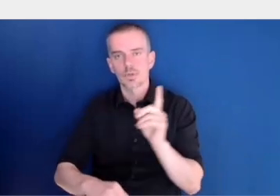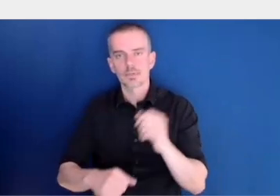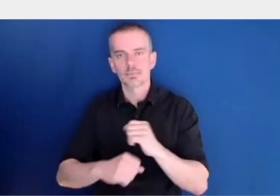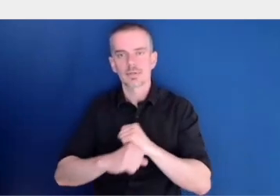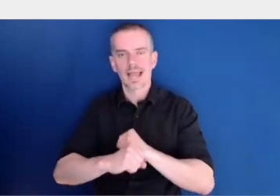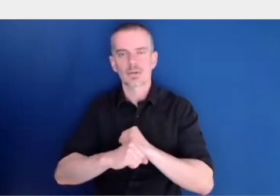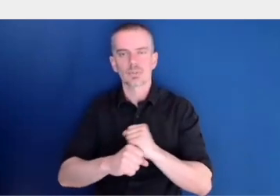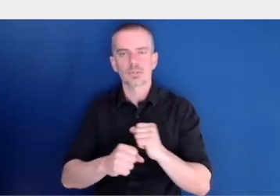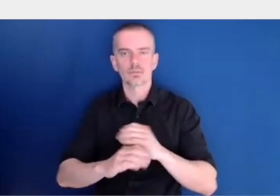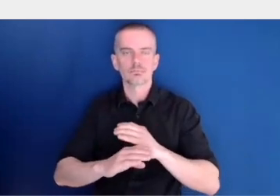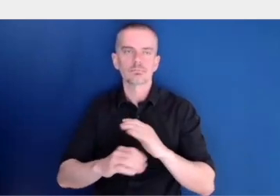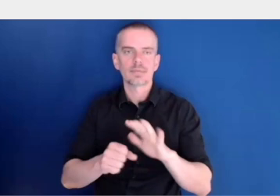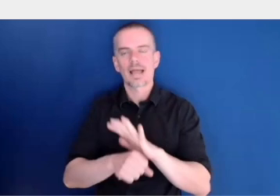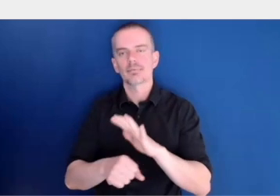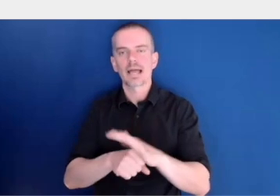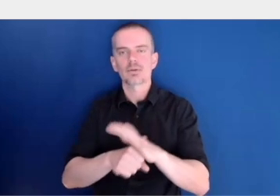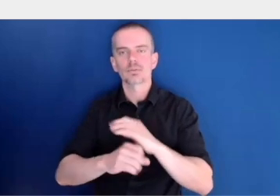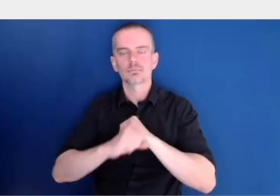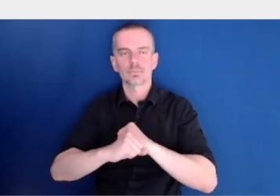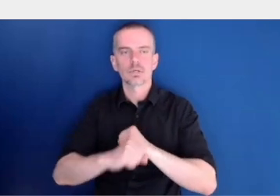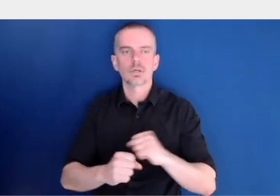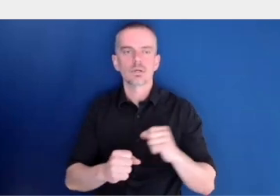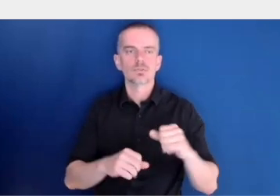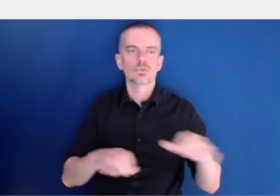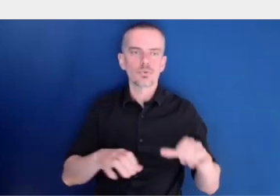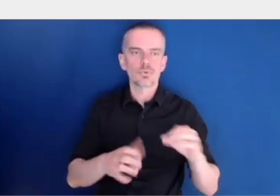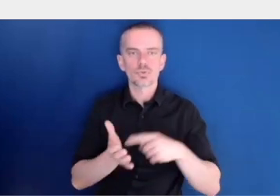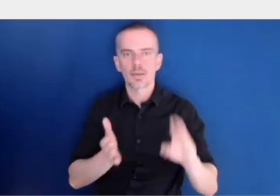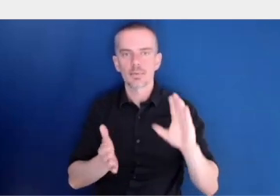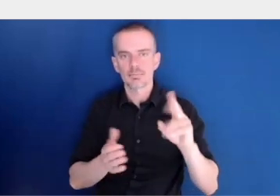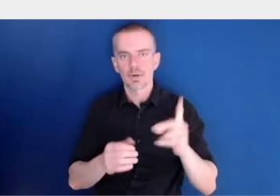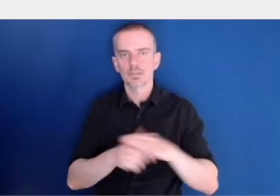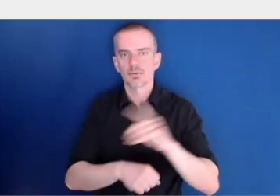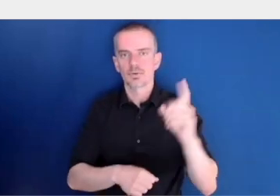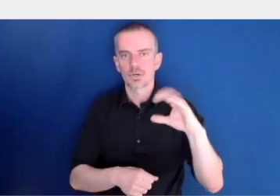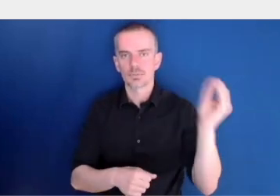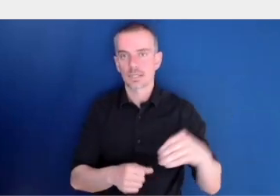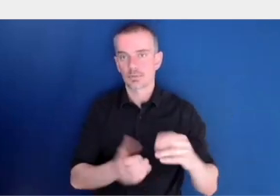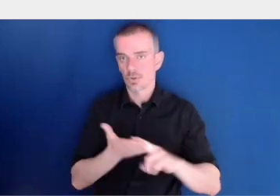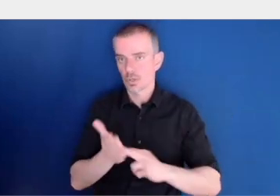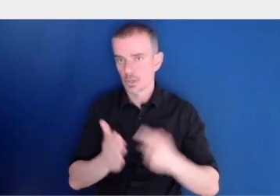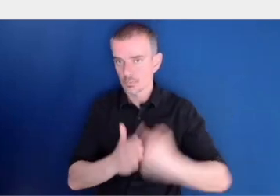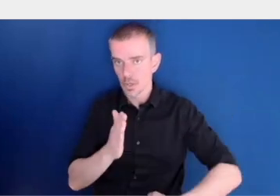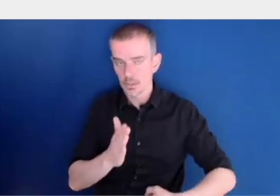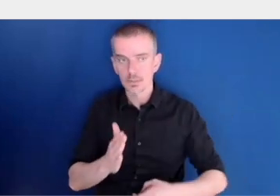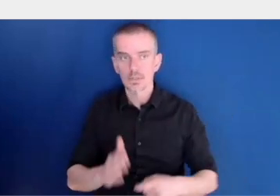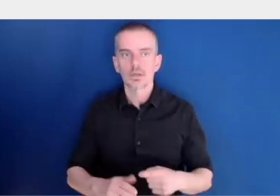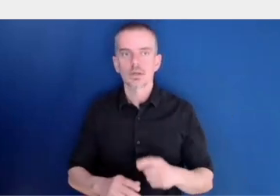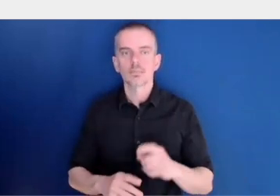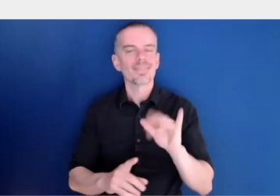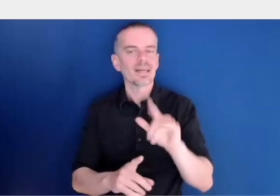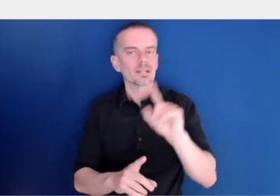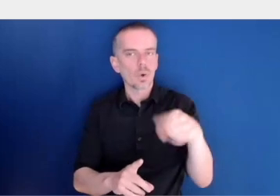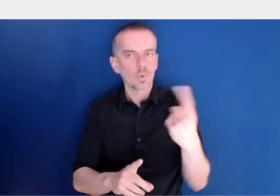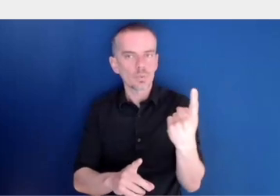So, the performance or payment bonds have to cover 100% of the contract price. But again, that only